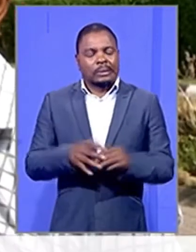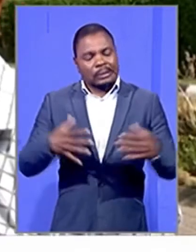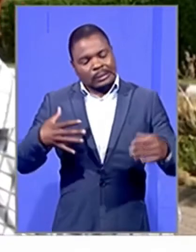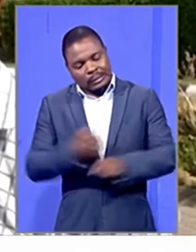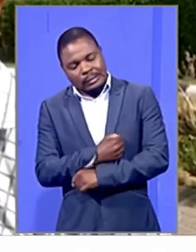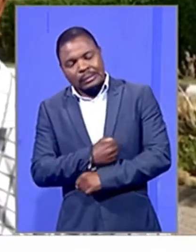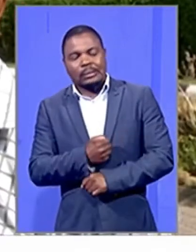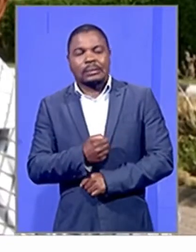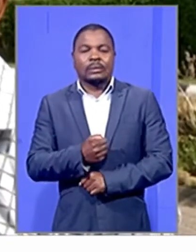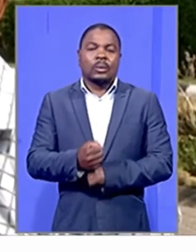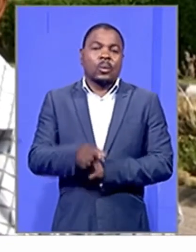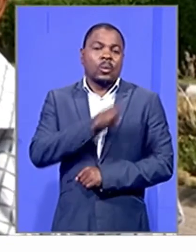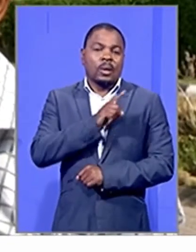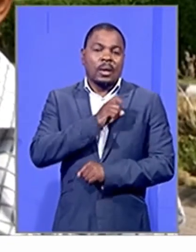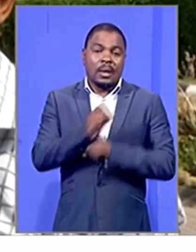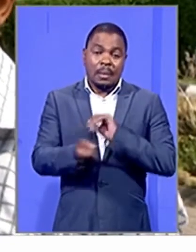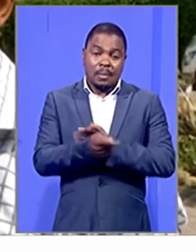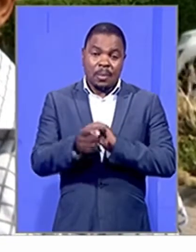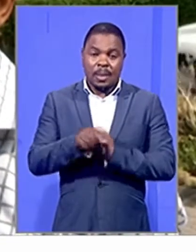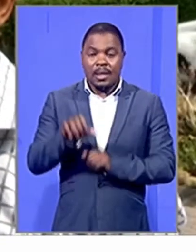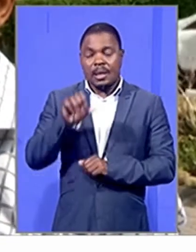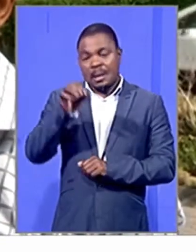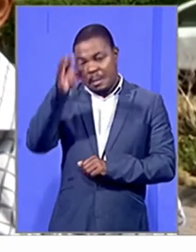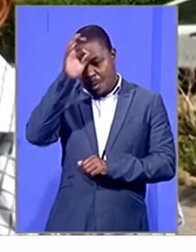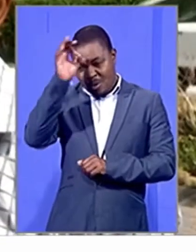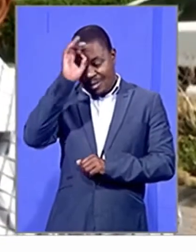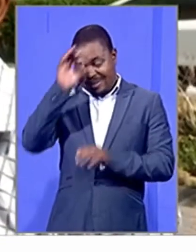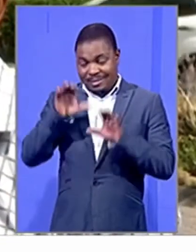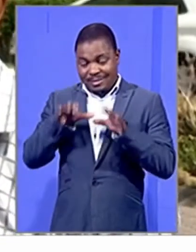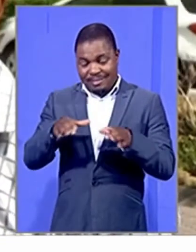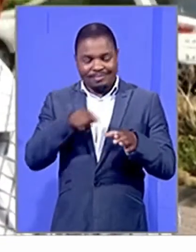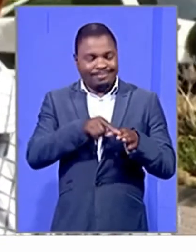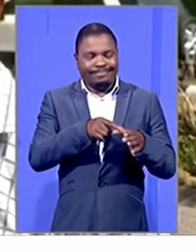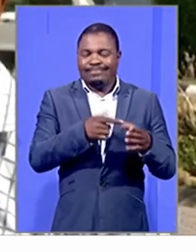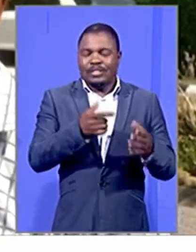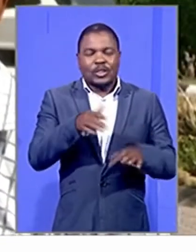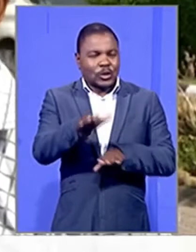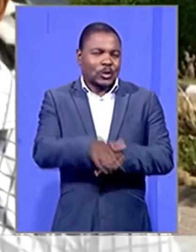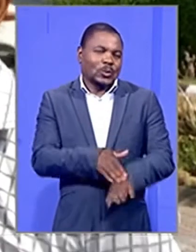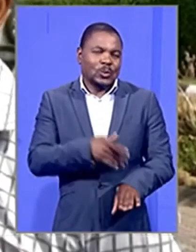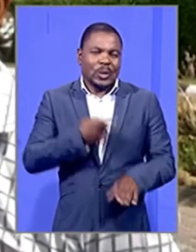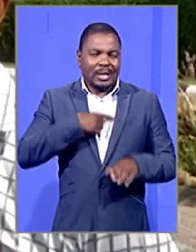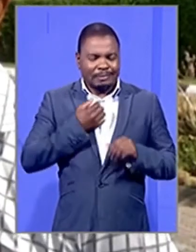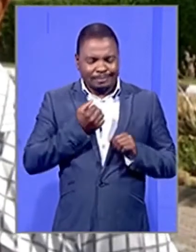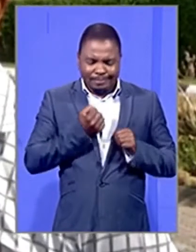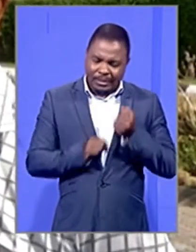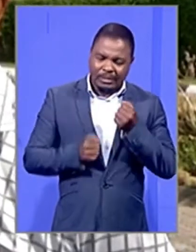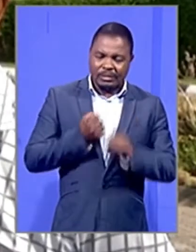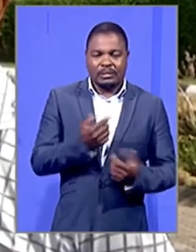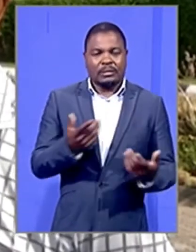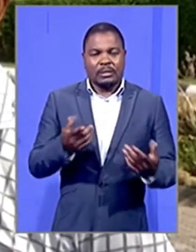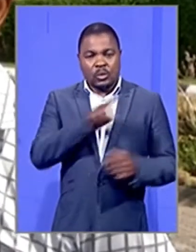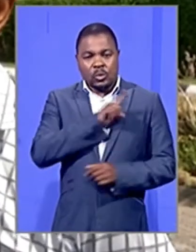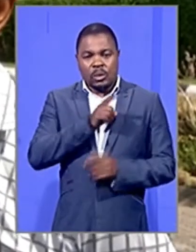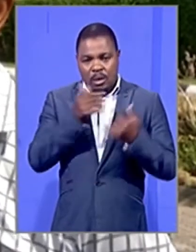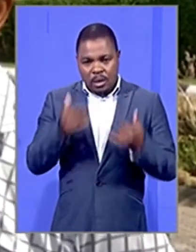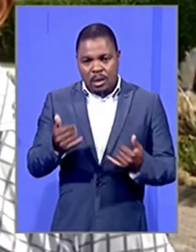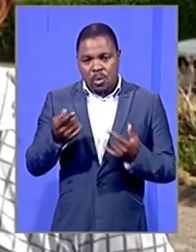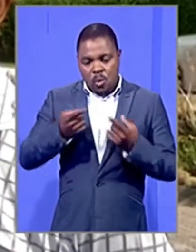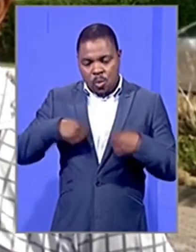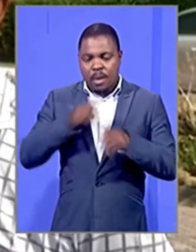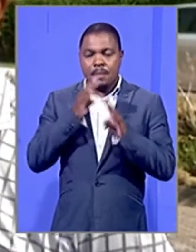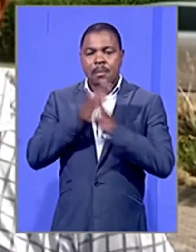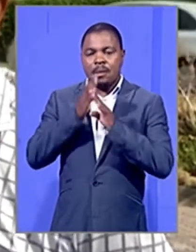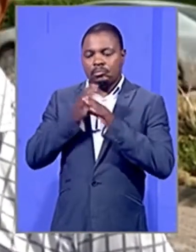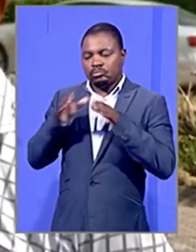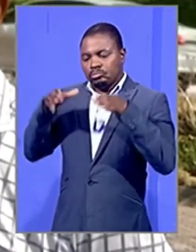the reaction of the SAPS as usual is a bit slow, which is frustrating, and it is for that reason that as the private